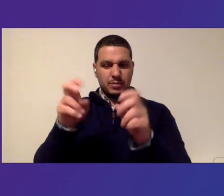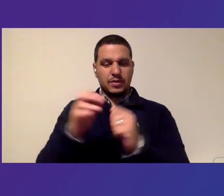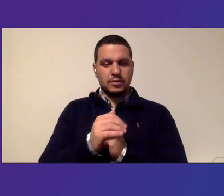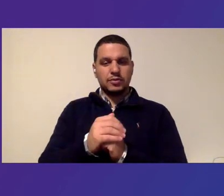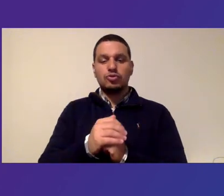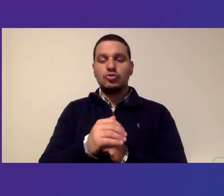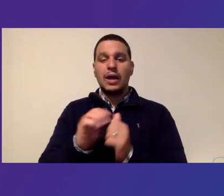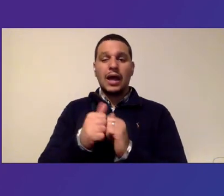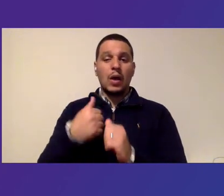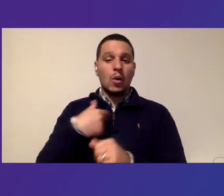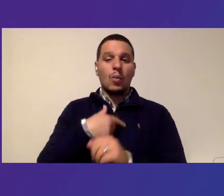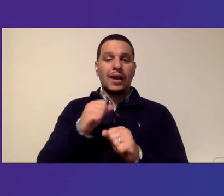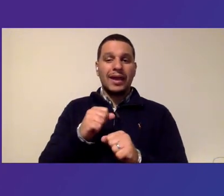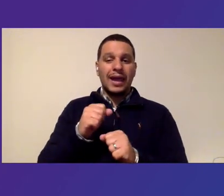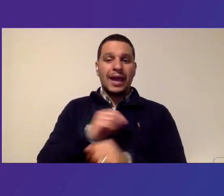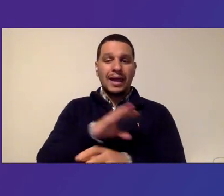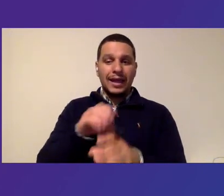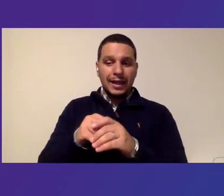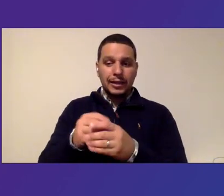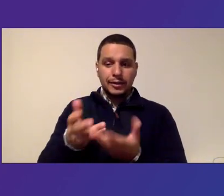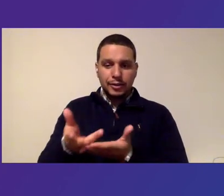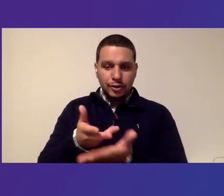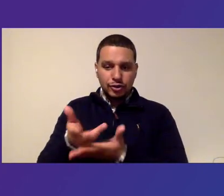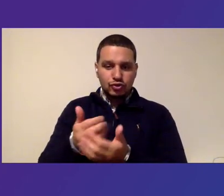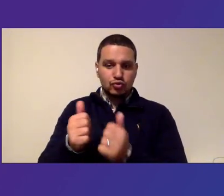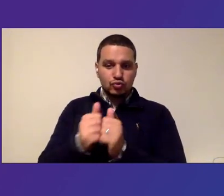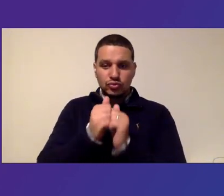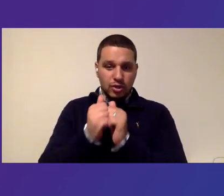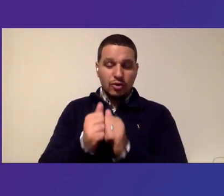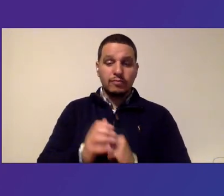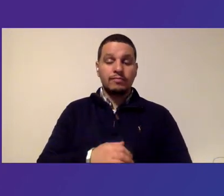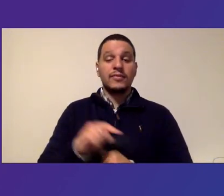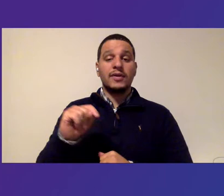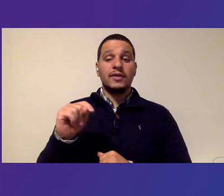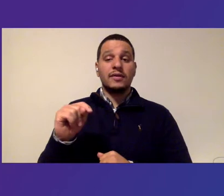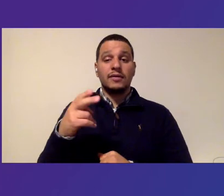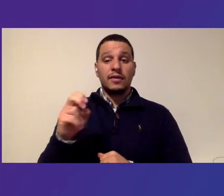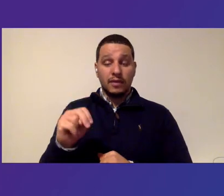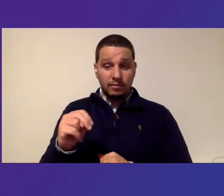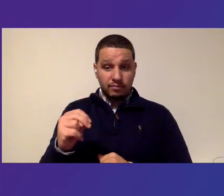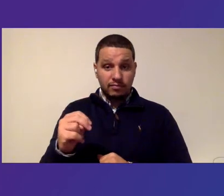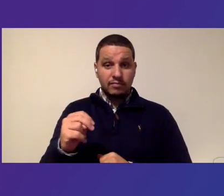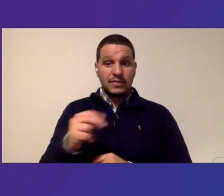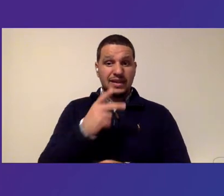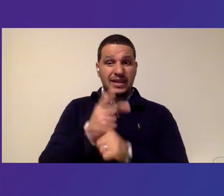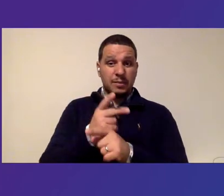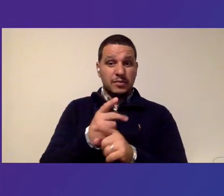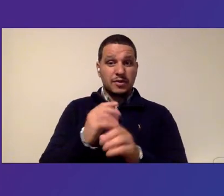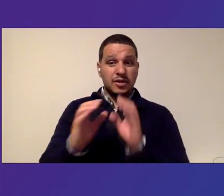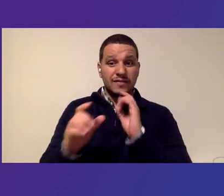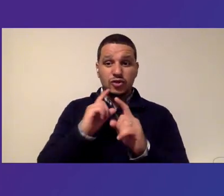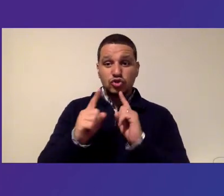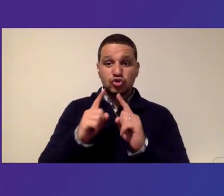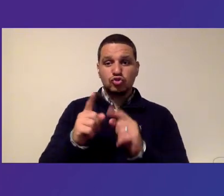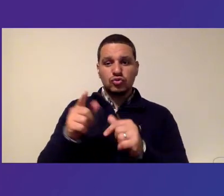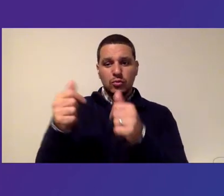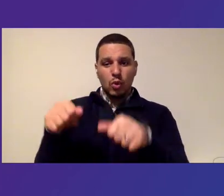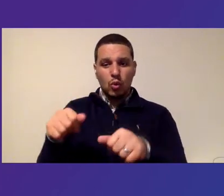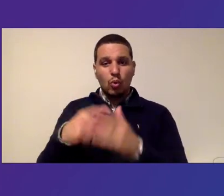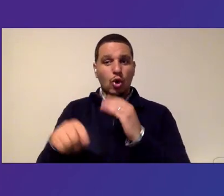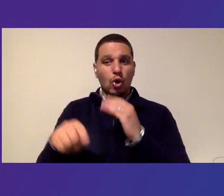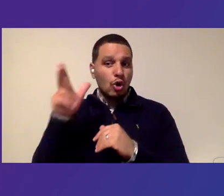about how we can engage together. And then, keep the conversations going. You can post about what you've